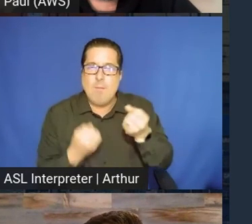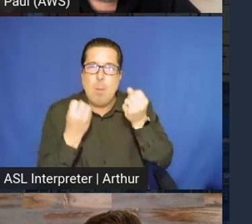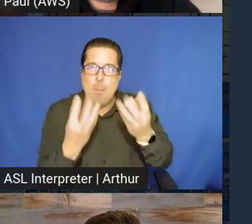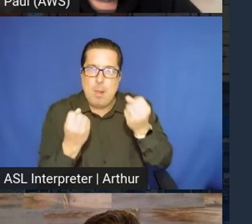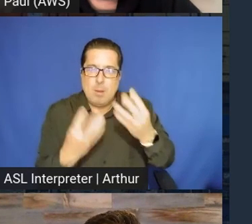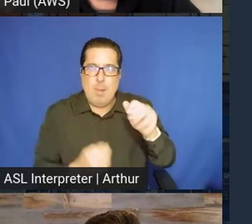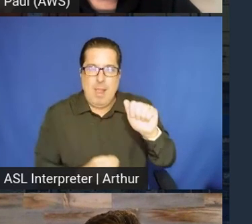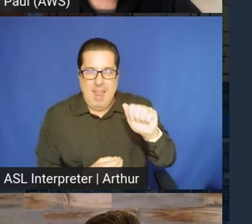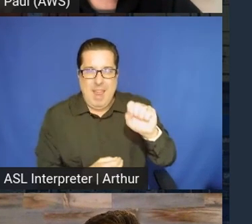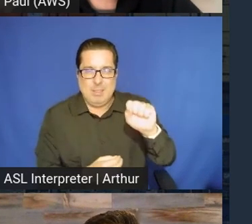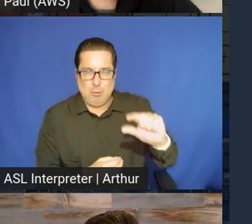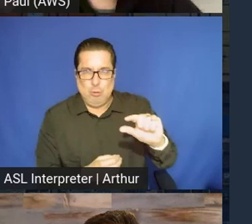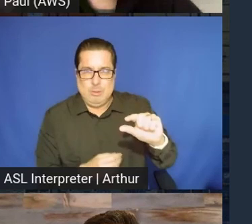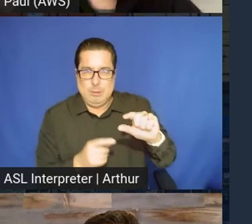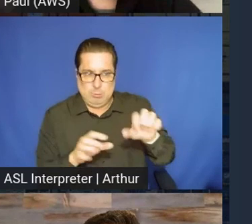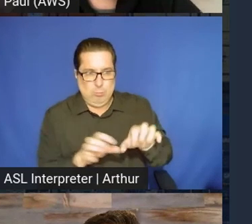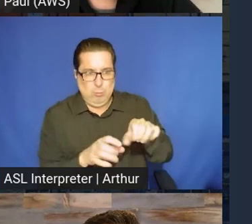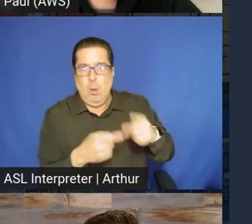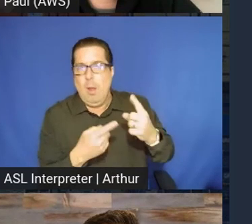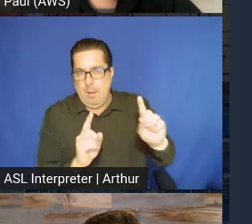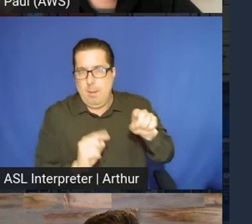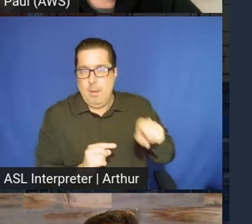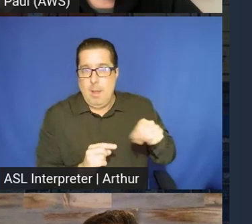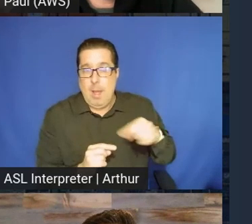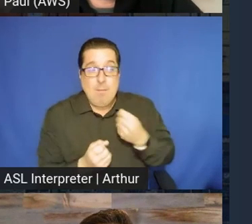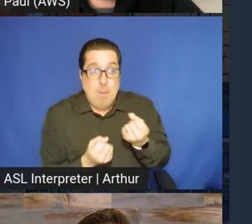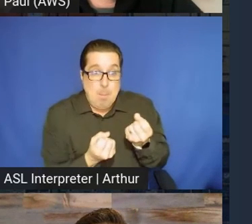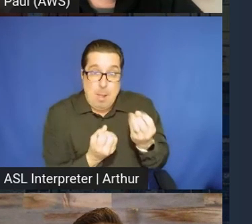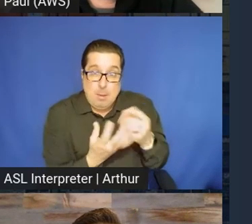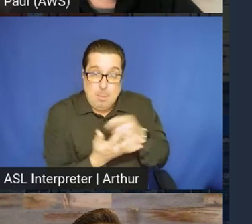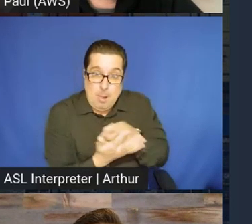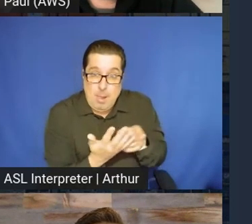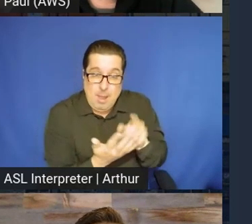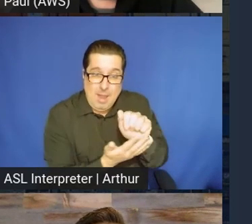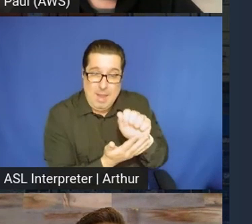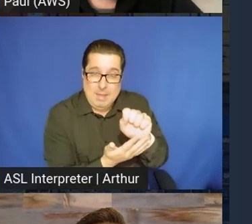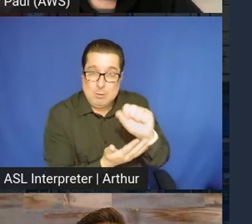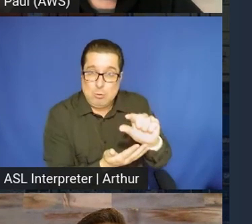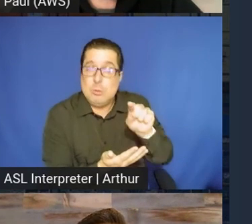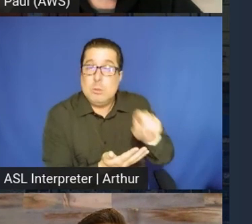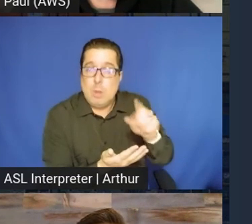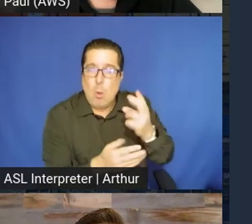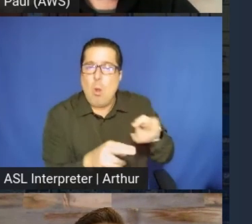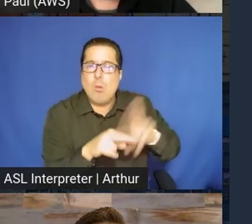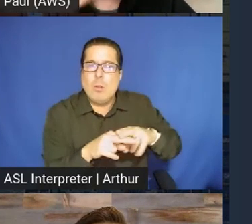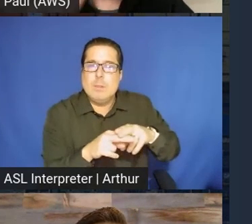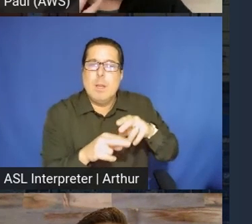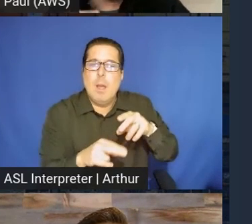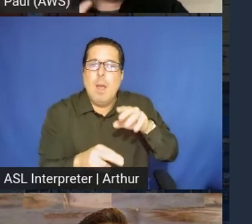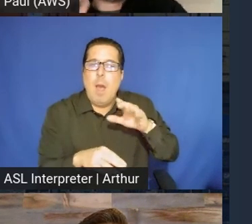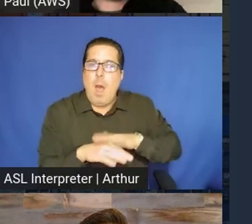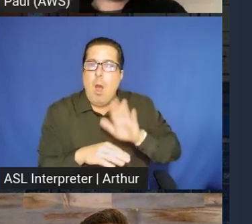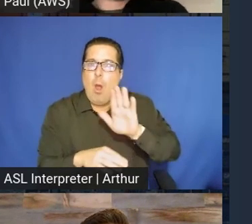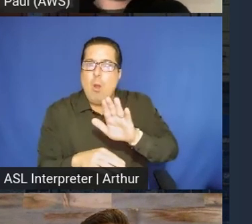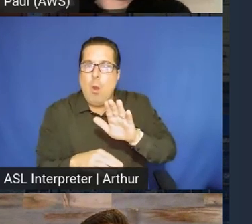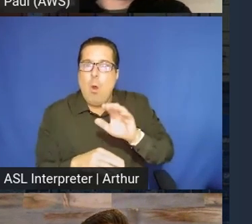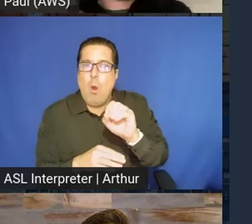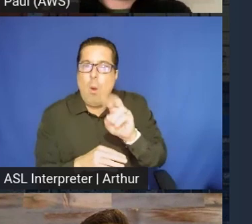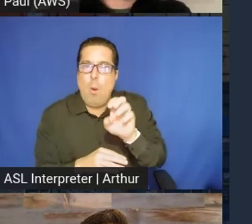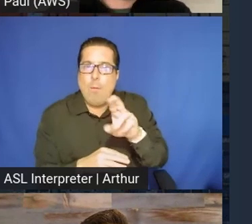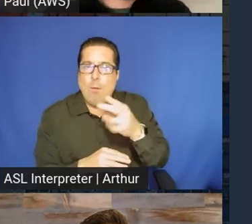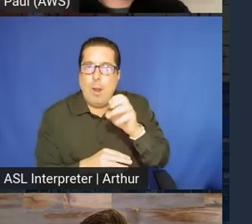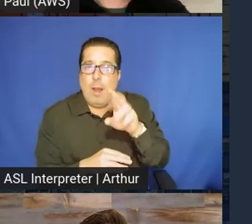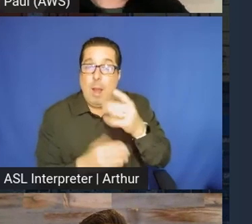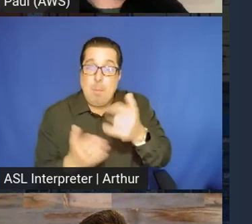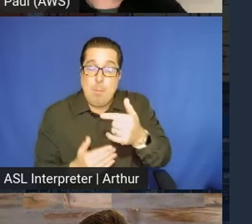do this. And when you use these multiple ASGs, number one, it actually creates some additional overhead on your part. So you might say, you know what, I'm going to have an ASG